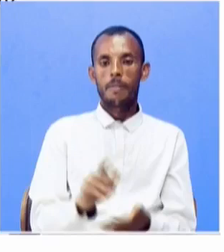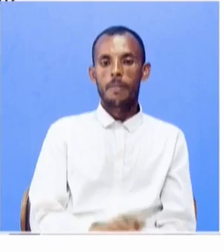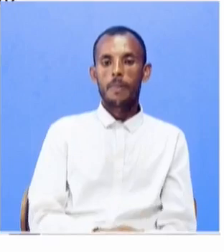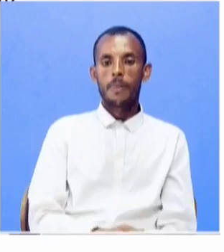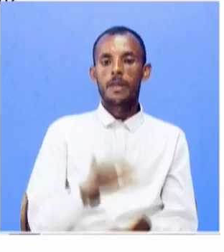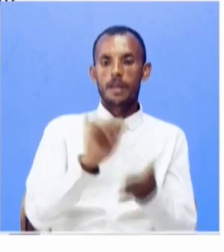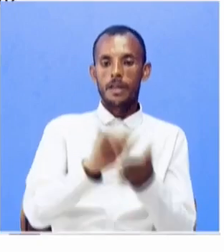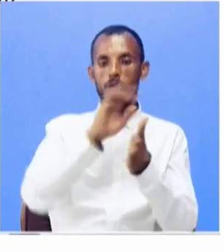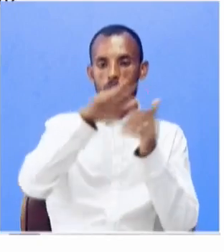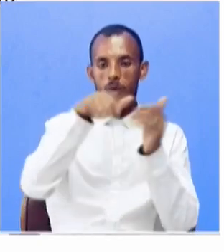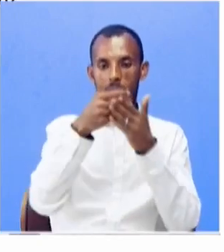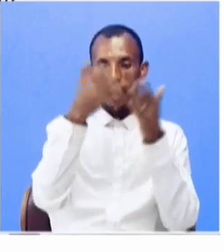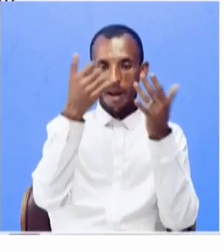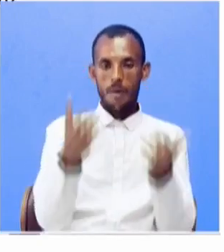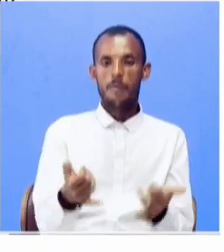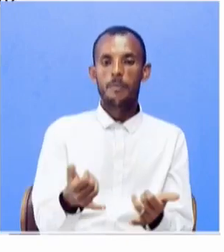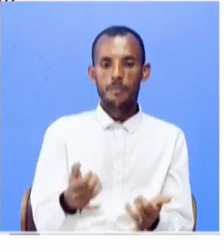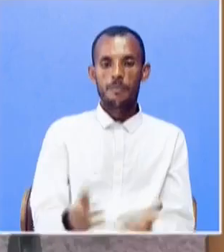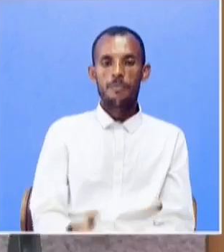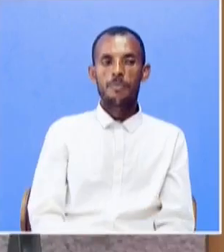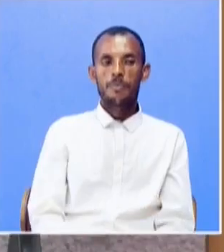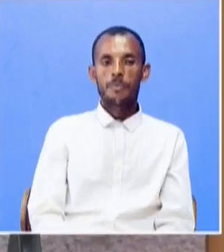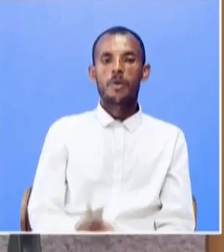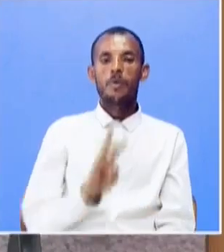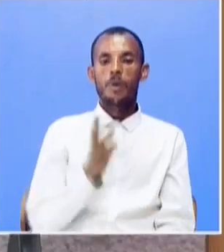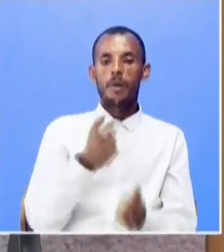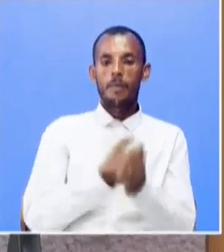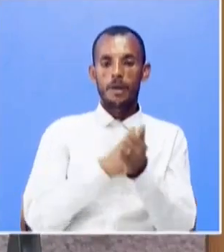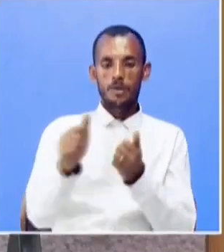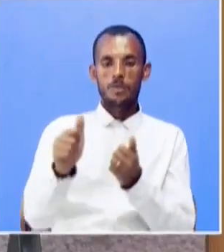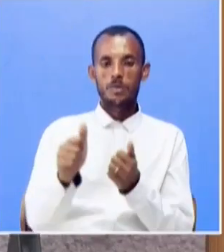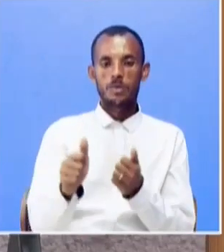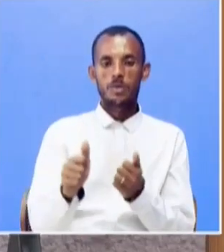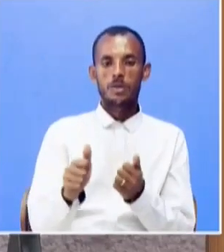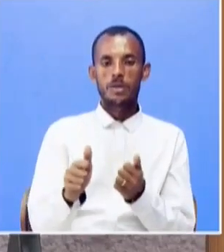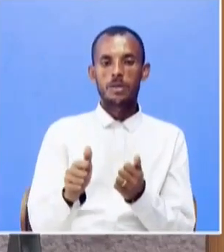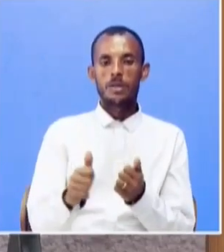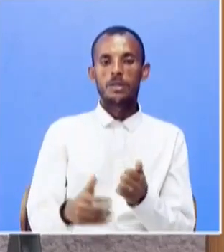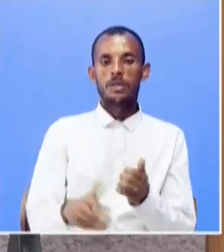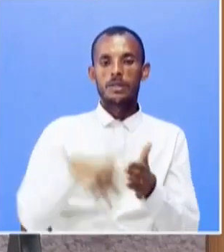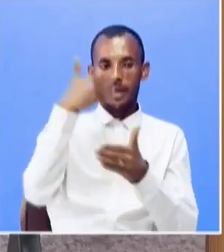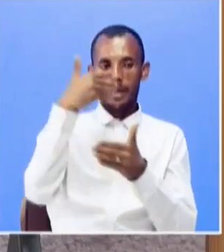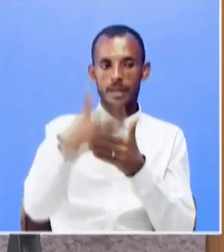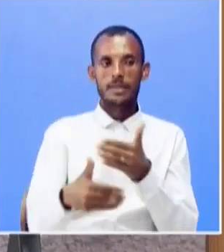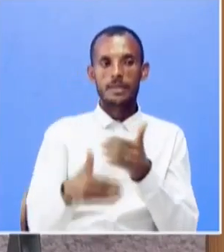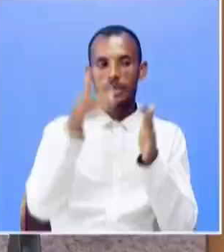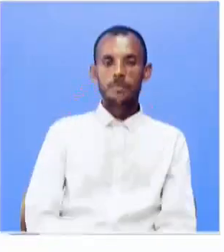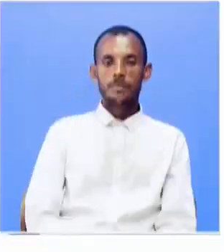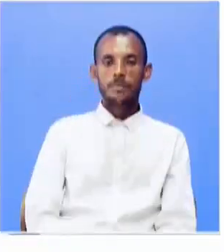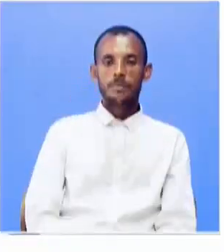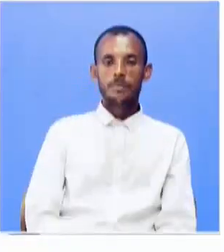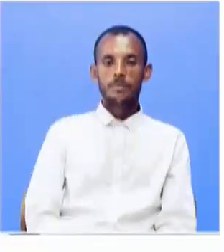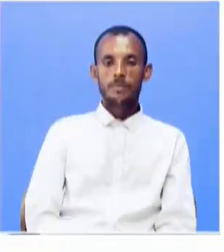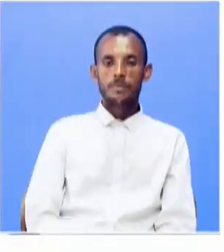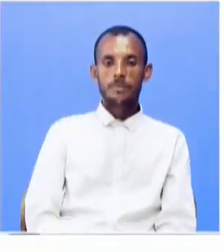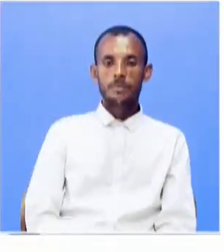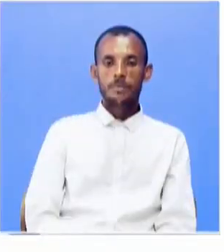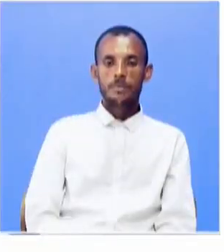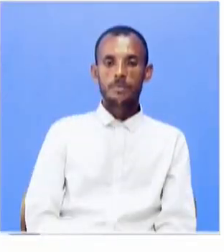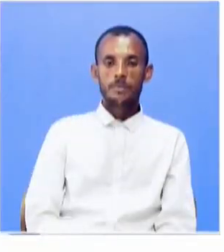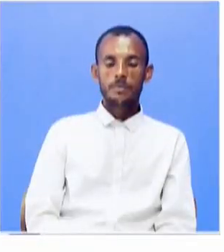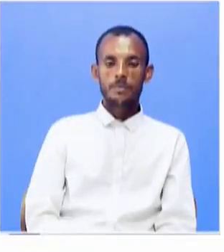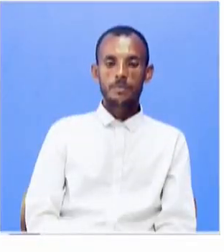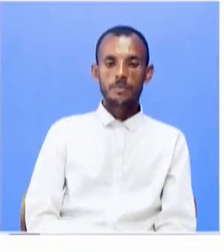That's it. Now, we'll proceed to the next example. Example